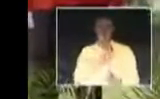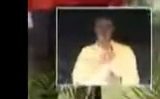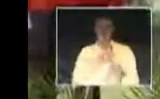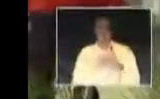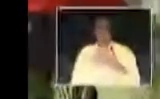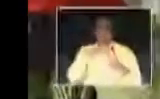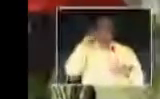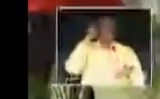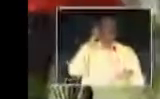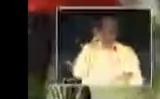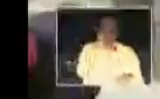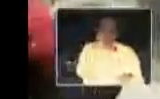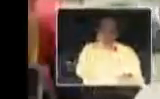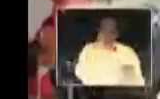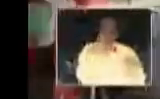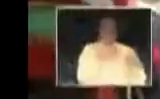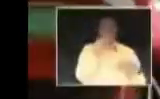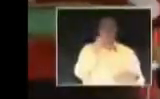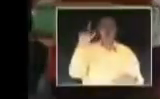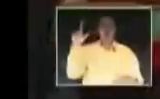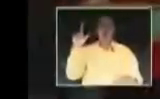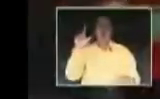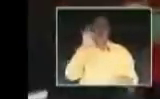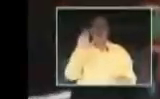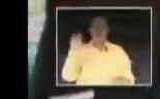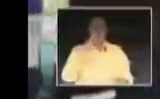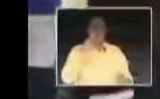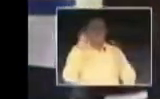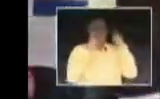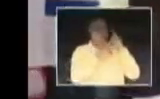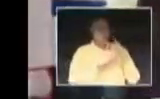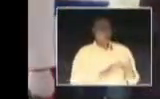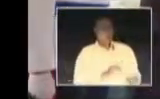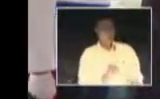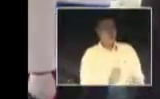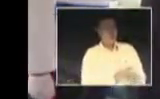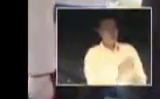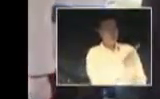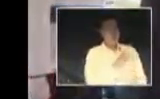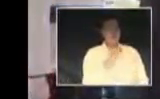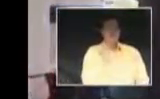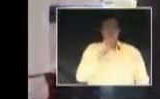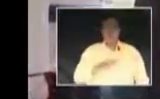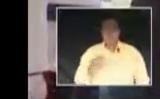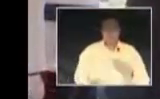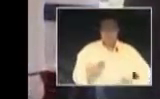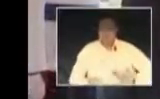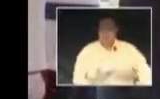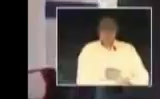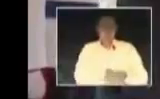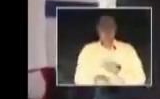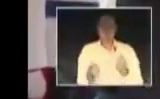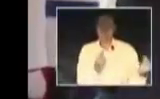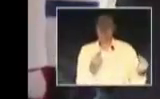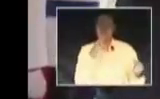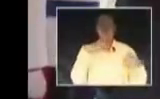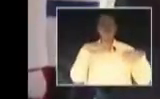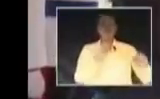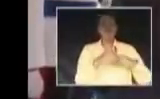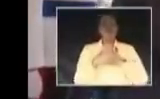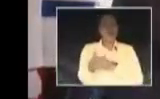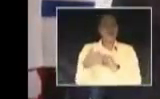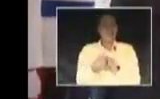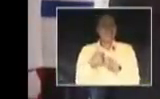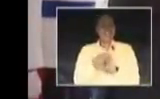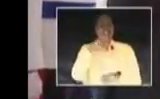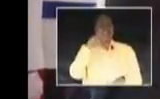Private Sector Hall of Fame. She was considered a trailblazer for Jamaican female entrepreneurs when she went after and secured the KFC